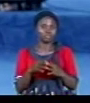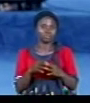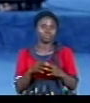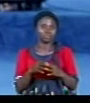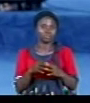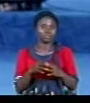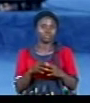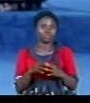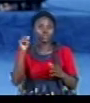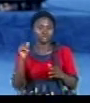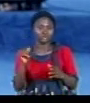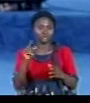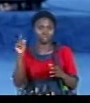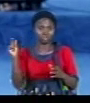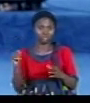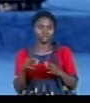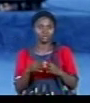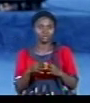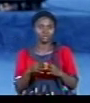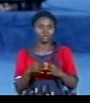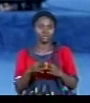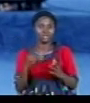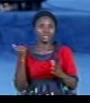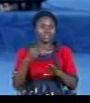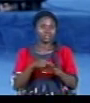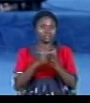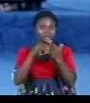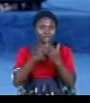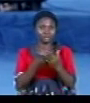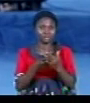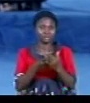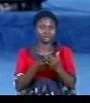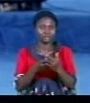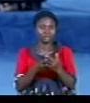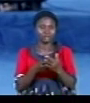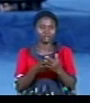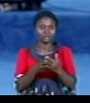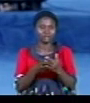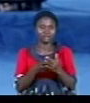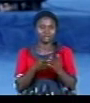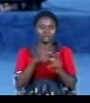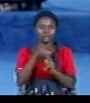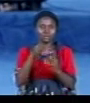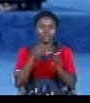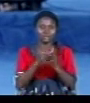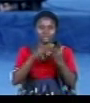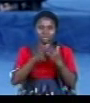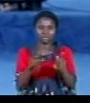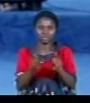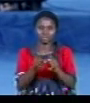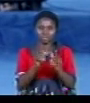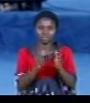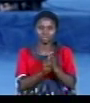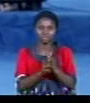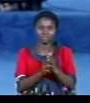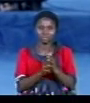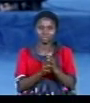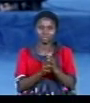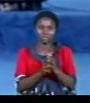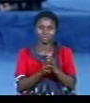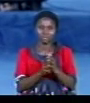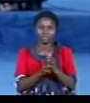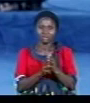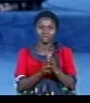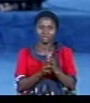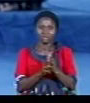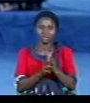it would be as if my brain wants to cease. Then when it started like that, my mom would have told me that I should collect money to go